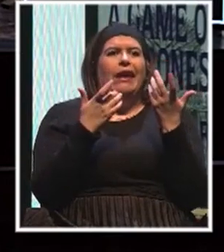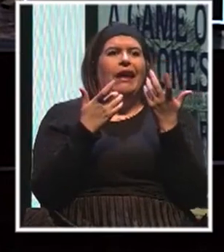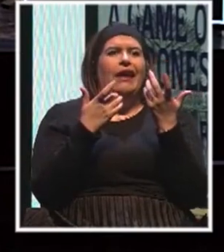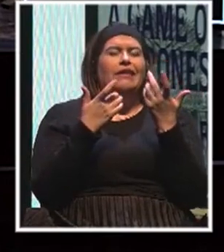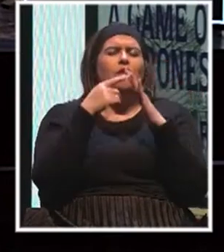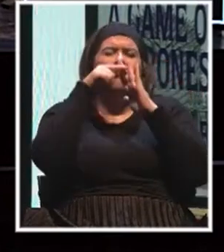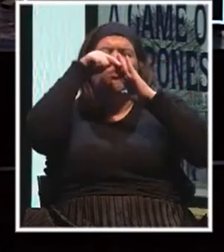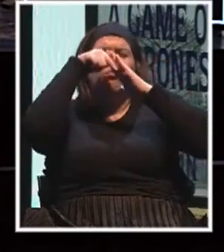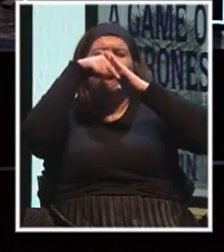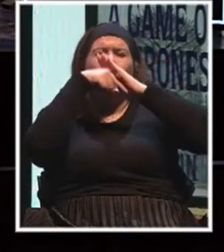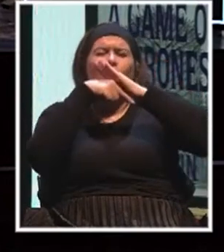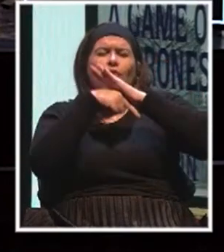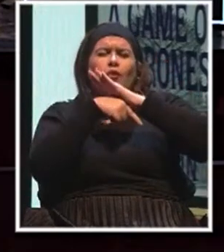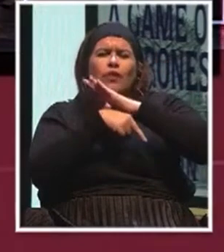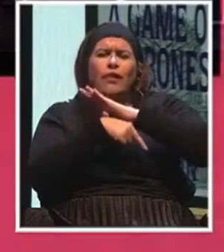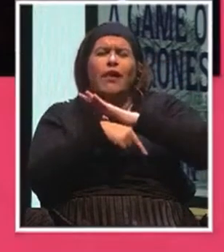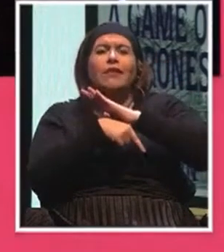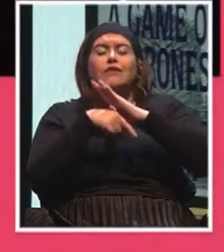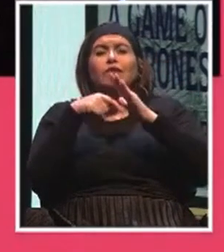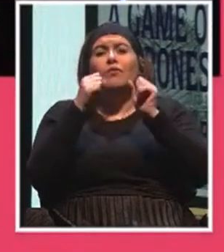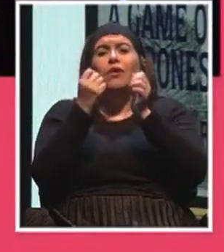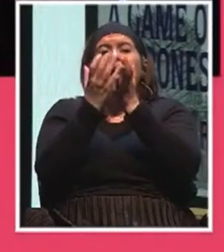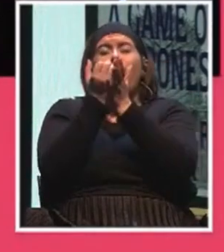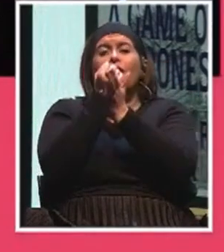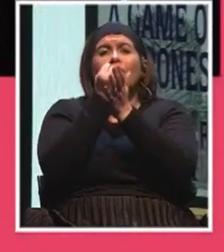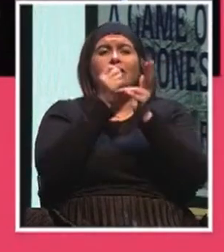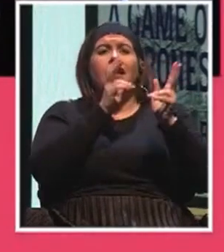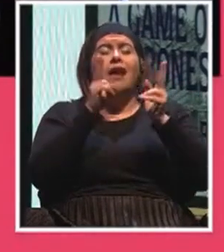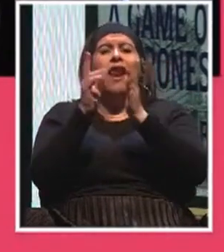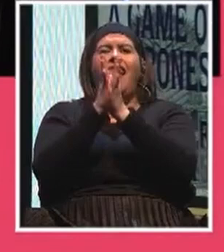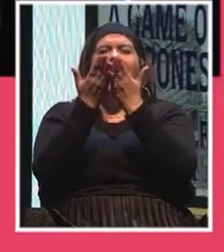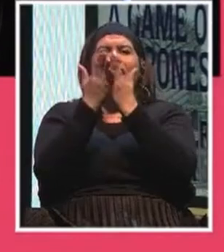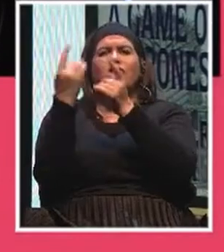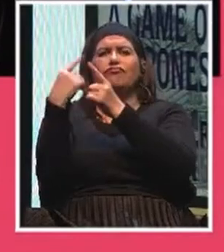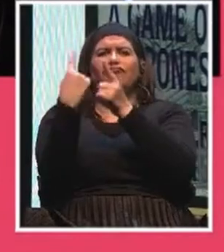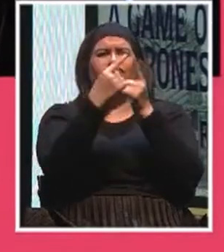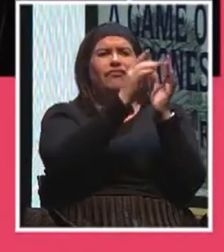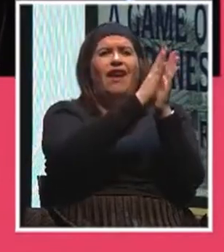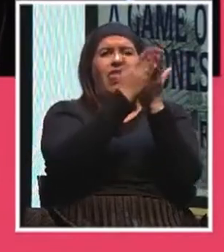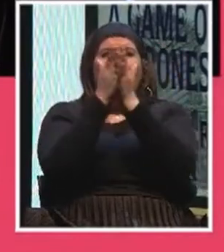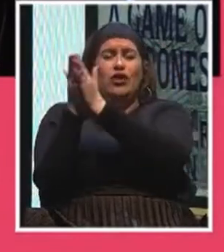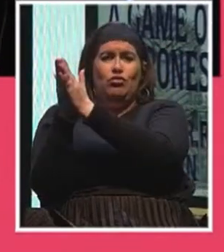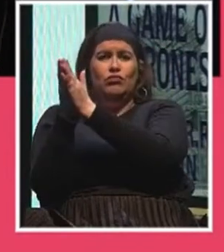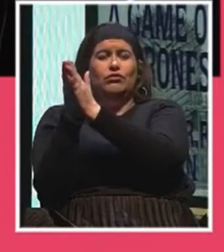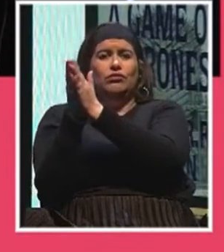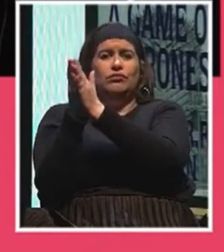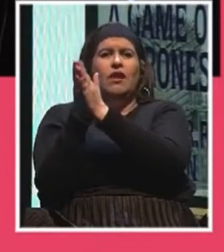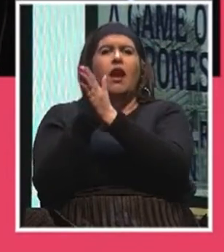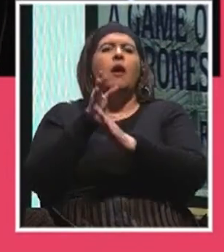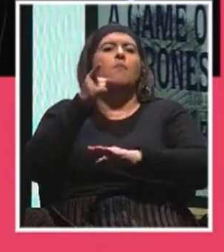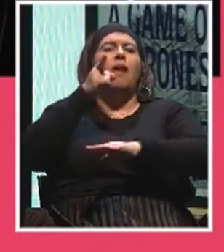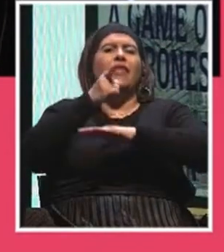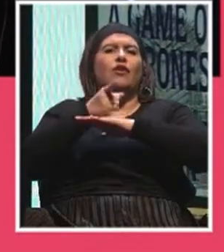with this whole cycle of books. Now, the mandate that we had from our bosses